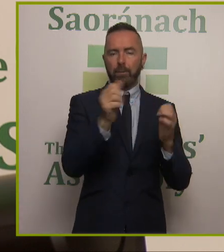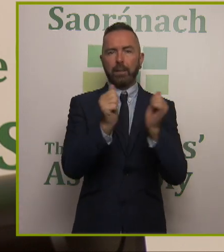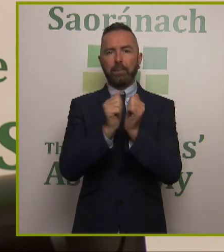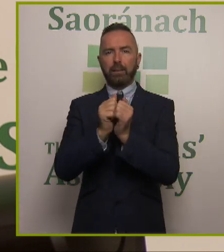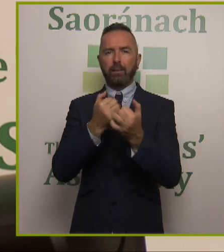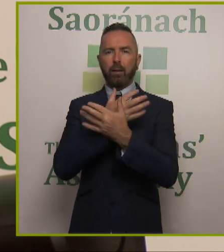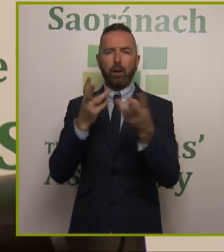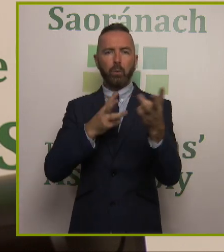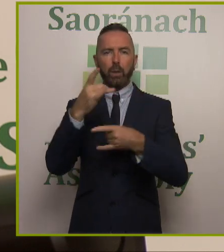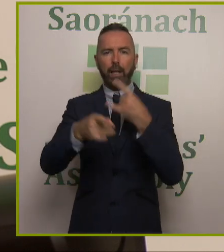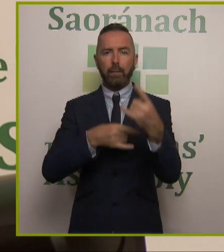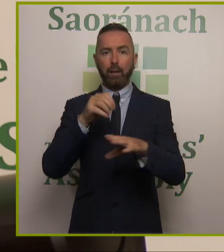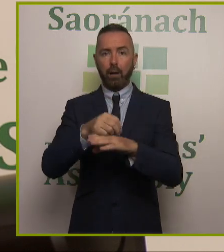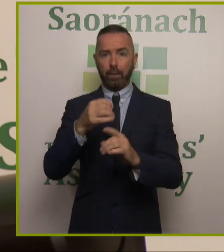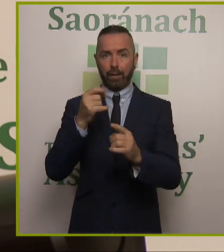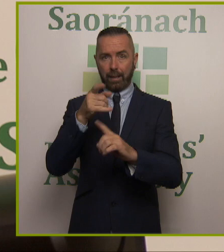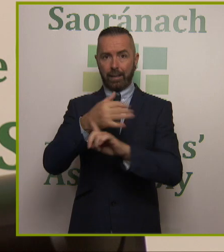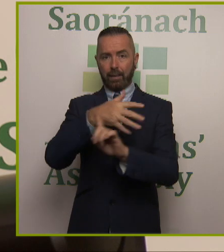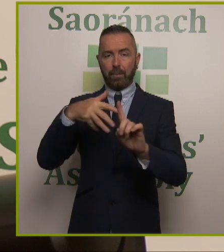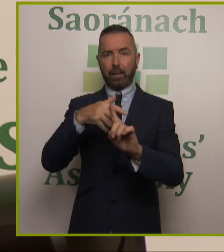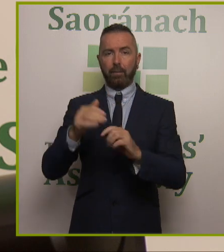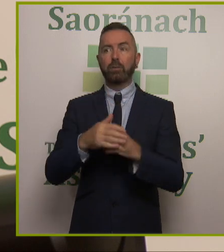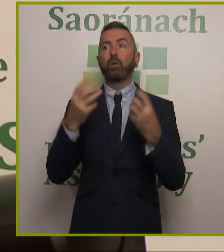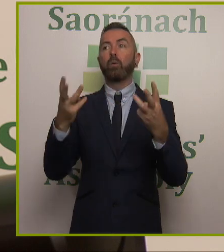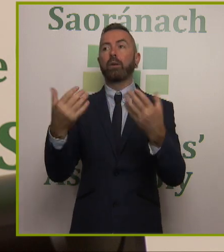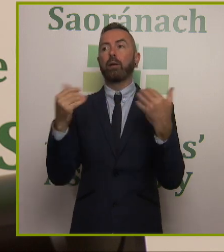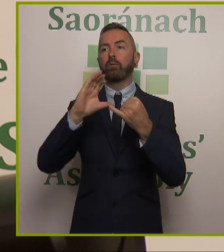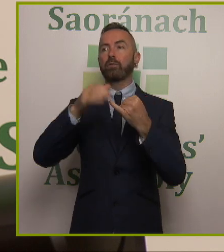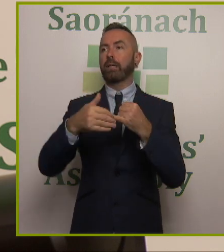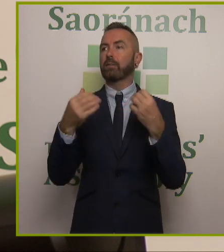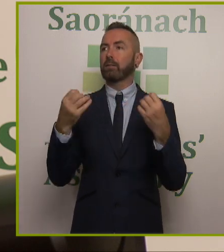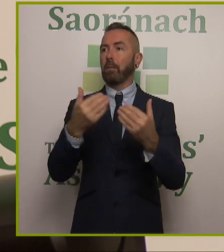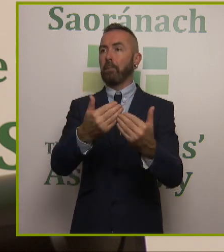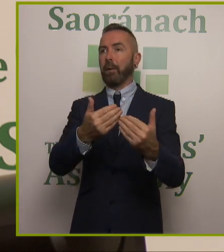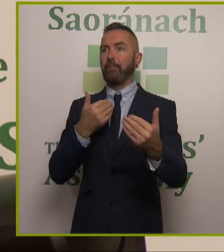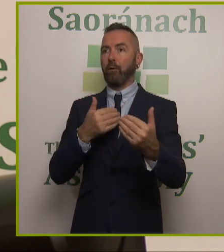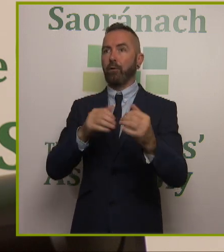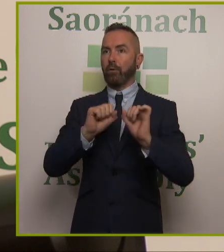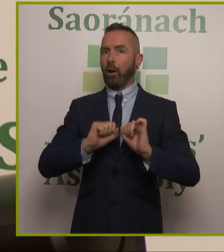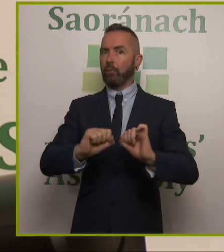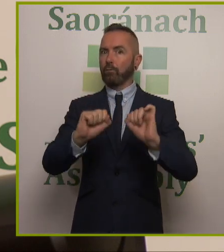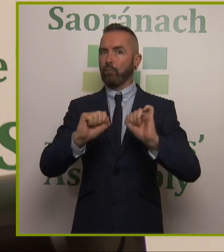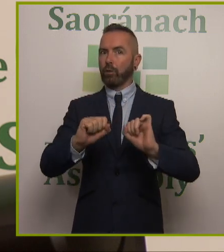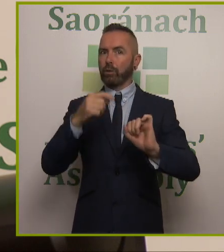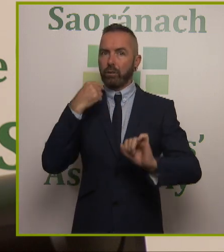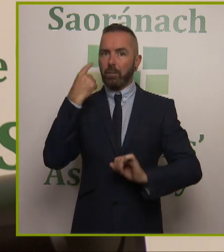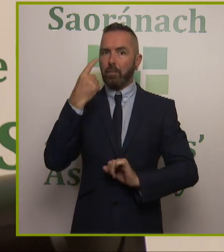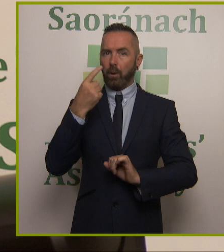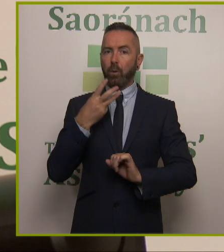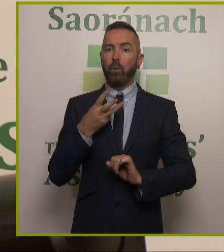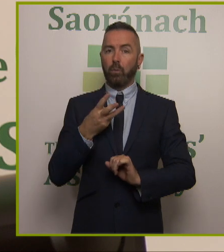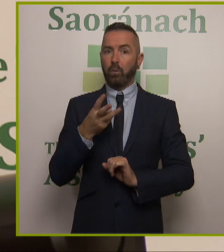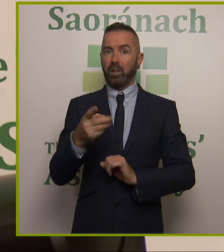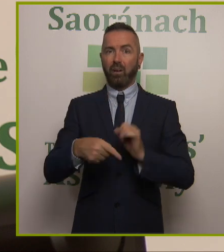There's so much work happening on that in the background. So with that, I would like to take the opportunity before I rush it on Sunday tomorrow, which I always do. So I